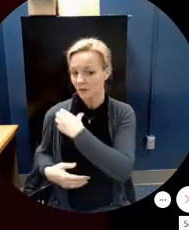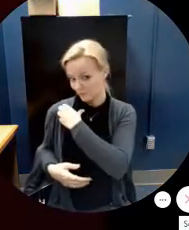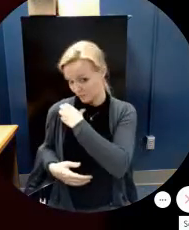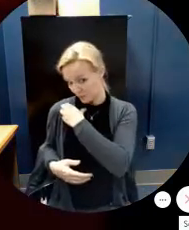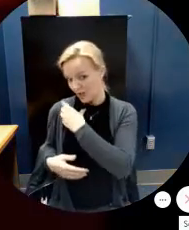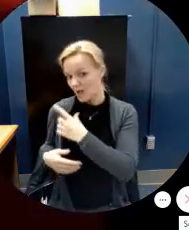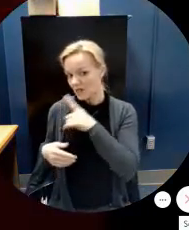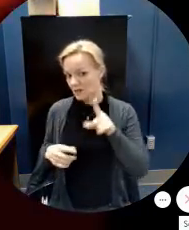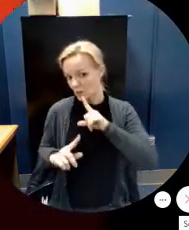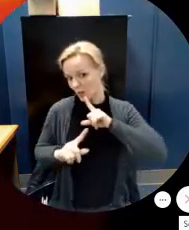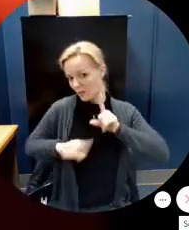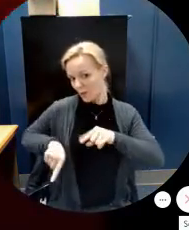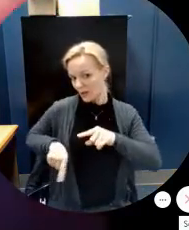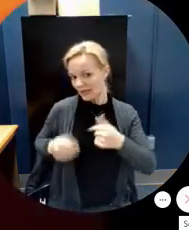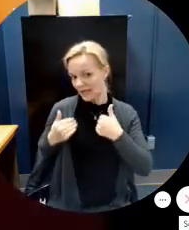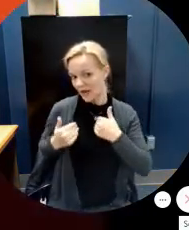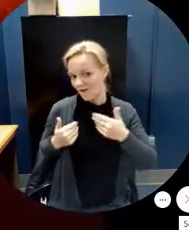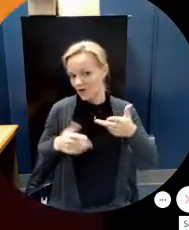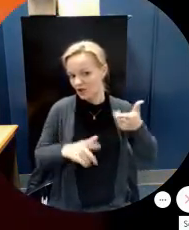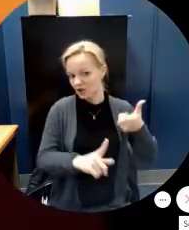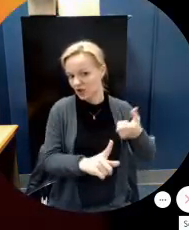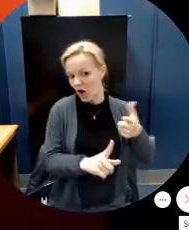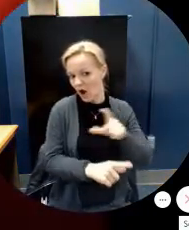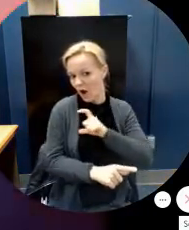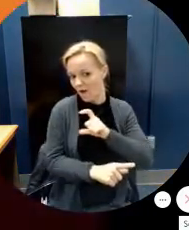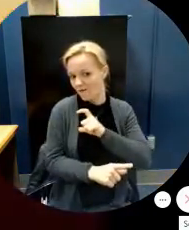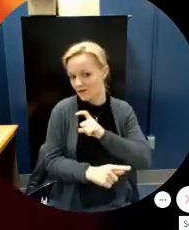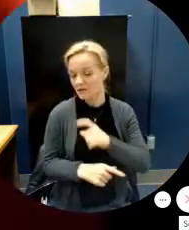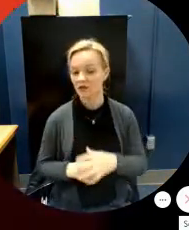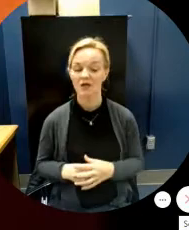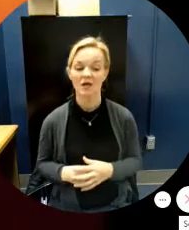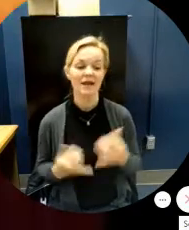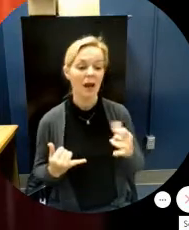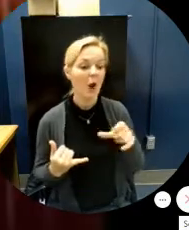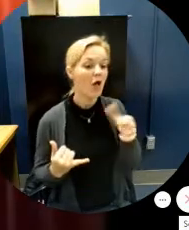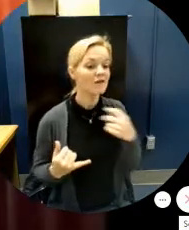I never envisioned myself getting into any shooting incident.